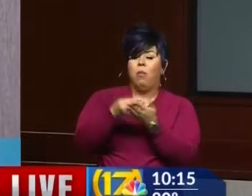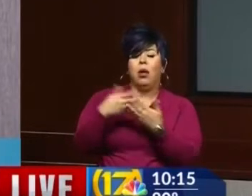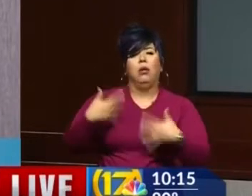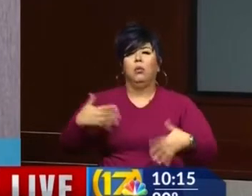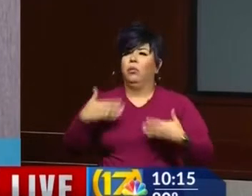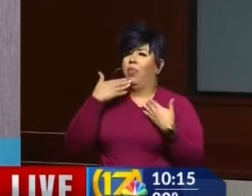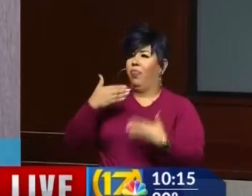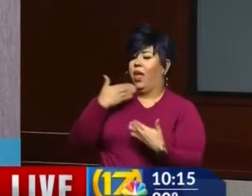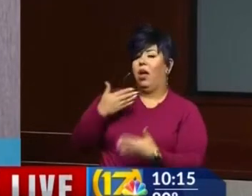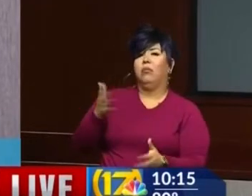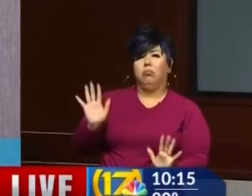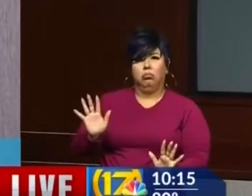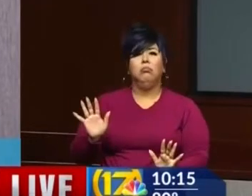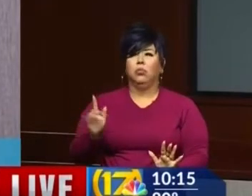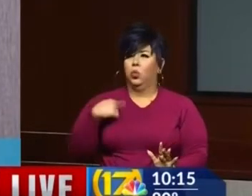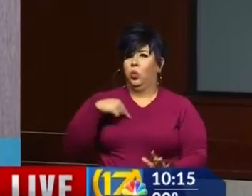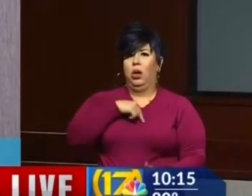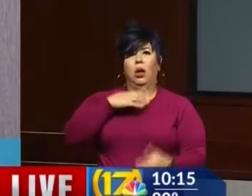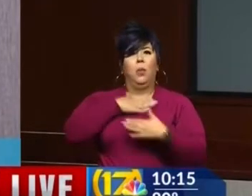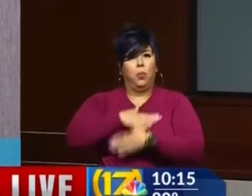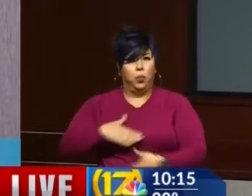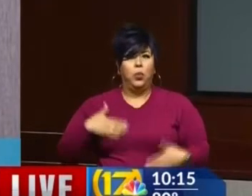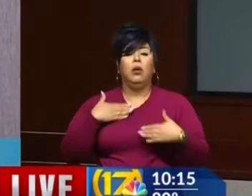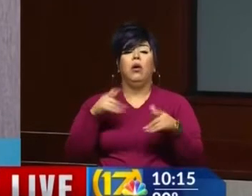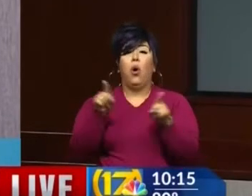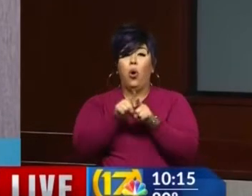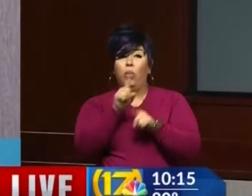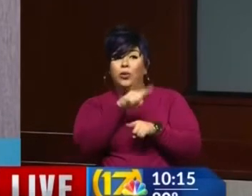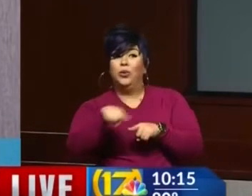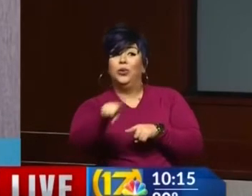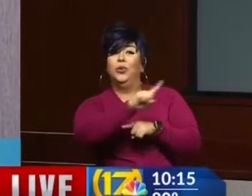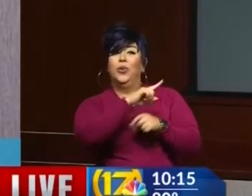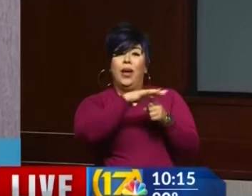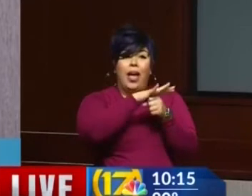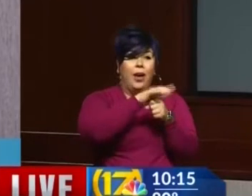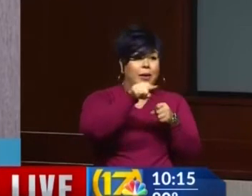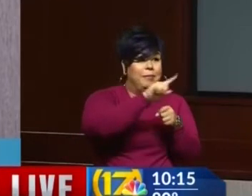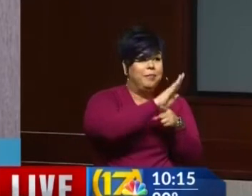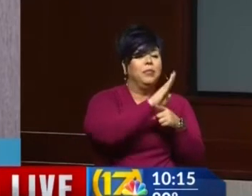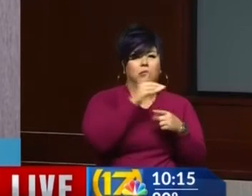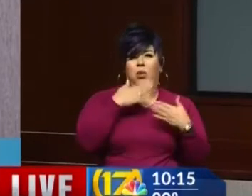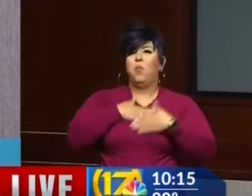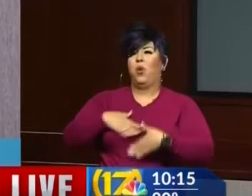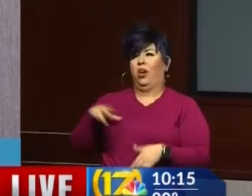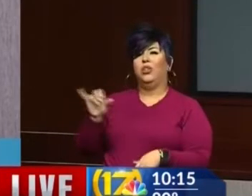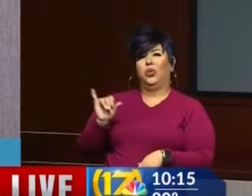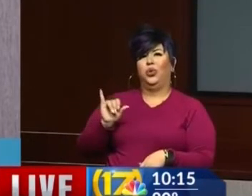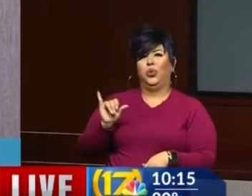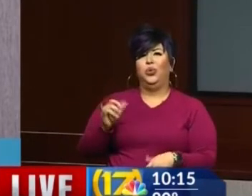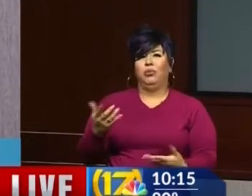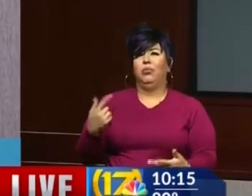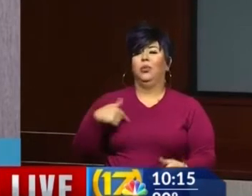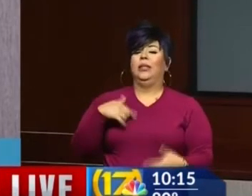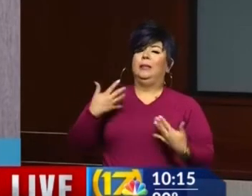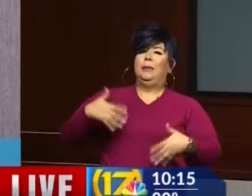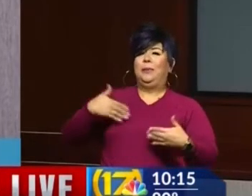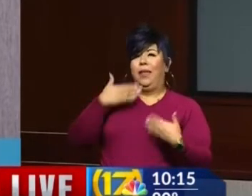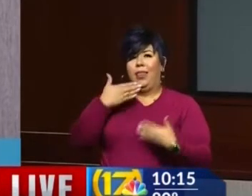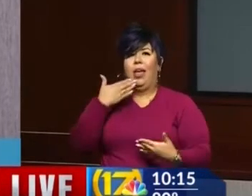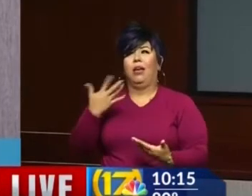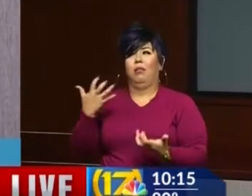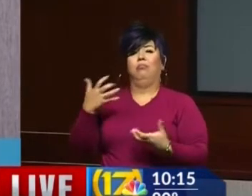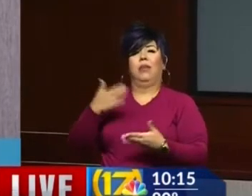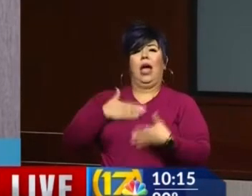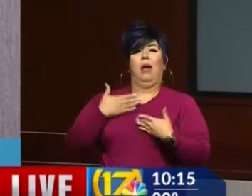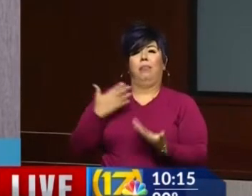meaningful, value-added, and it is appreciated, I know, by area small businesses, and it's we are honored to partner